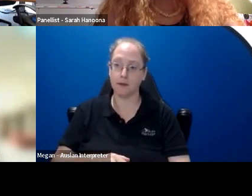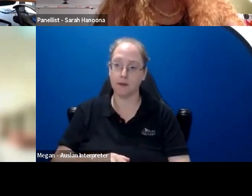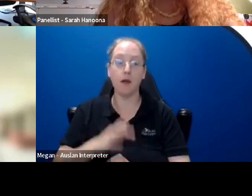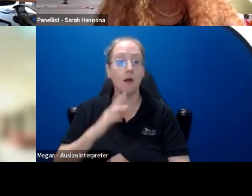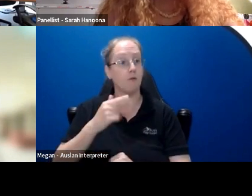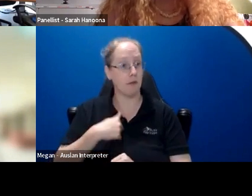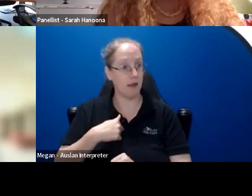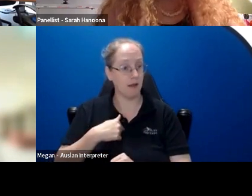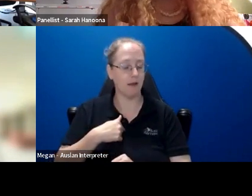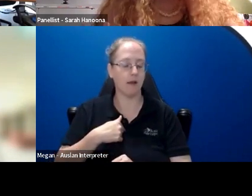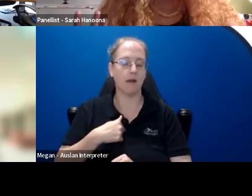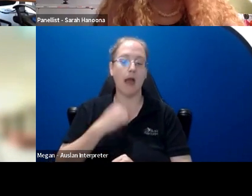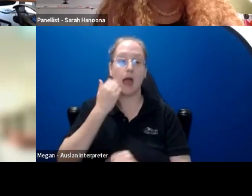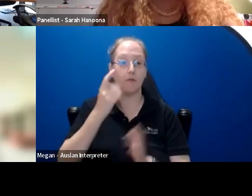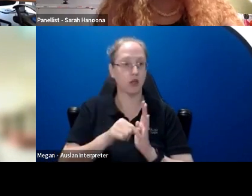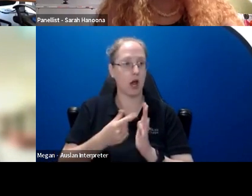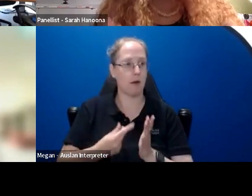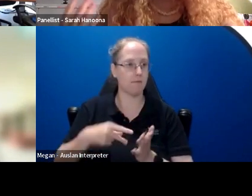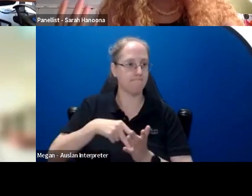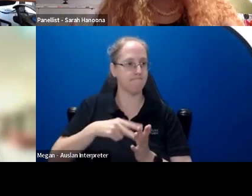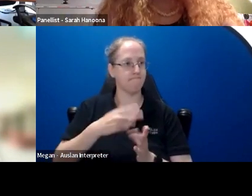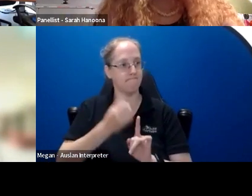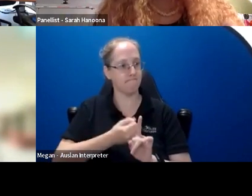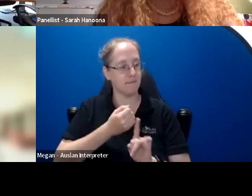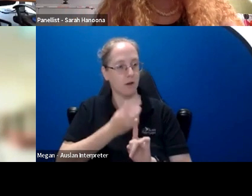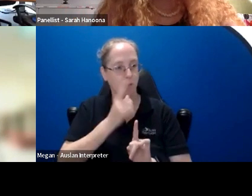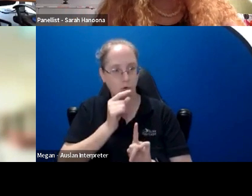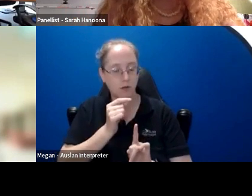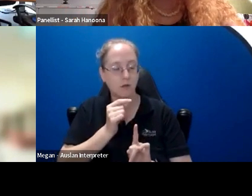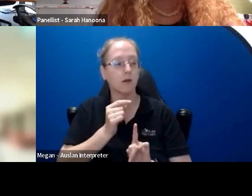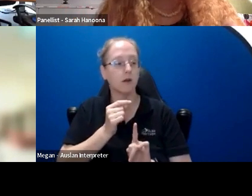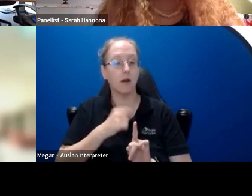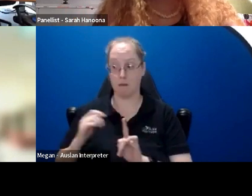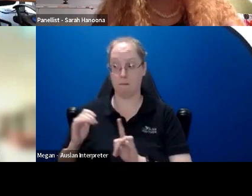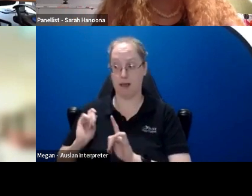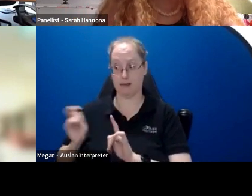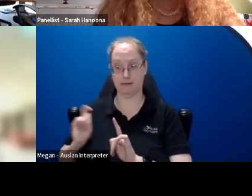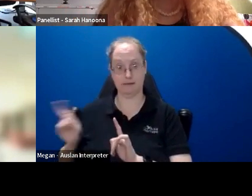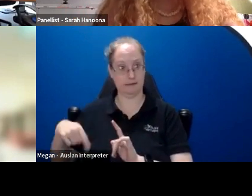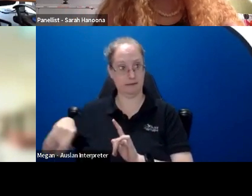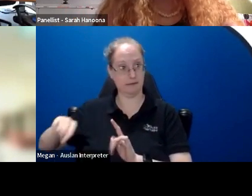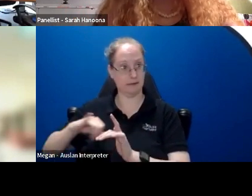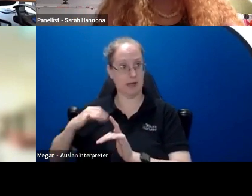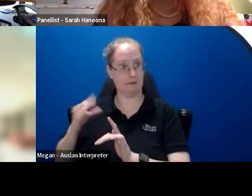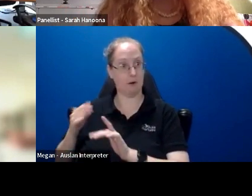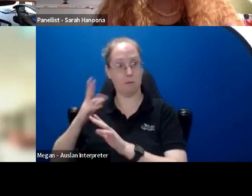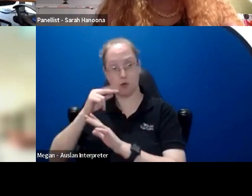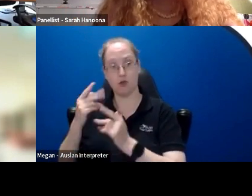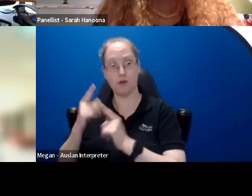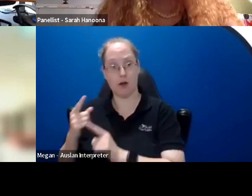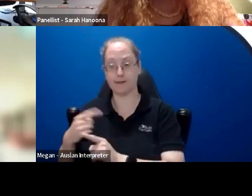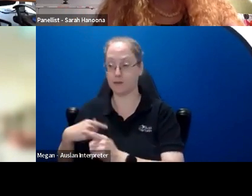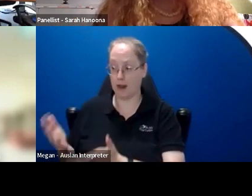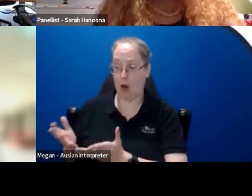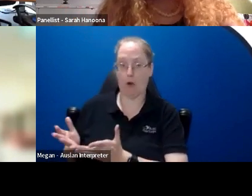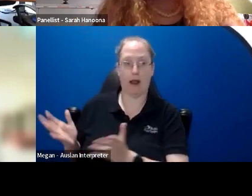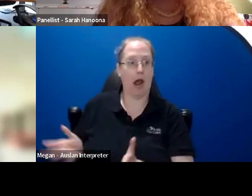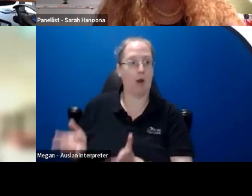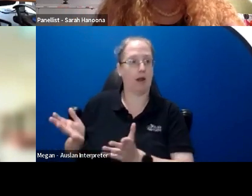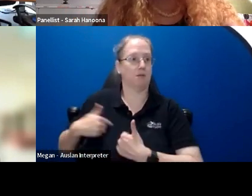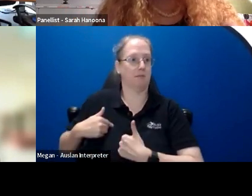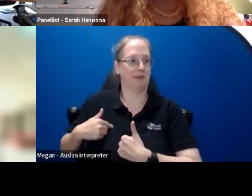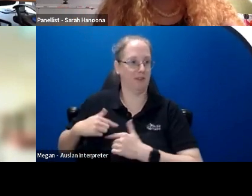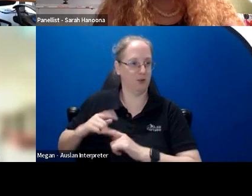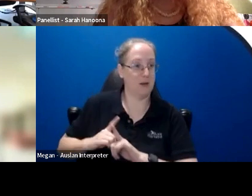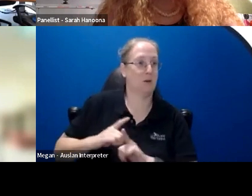was doing this, my colleagues from the youth advisors or the coaches were encouraging me to keep going, even